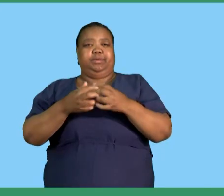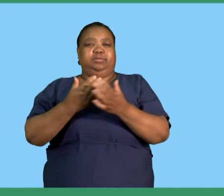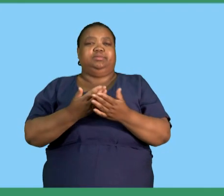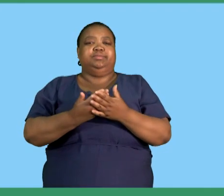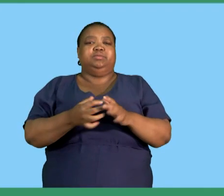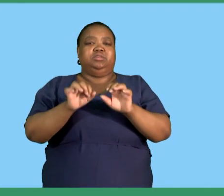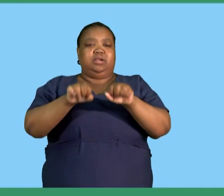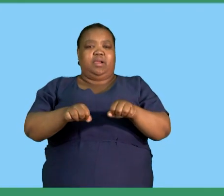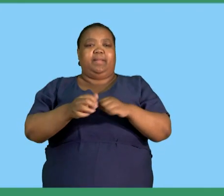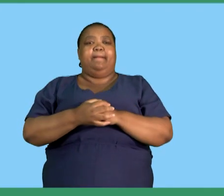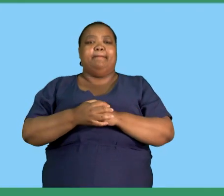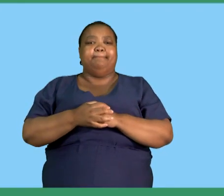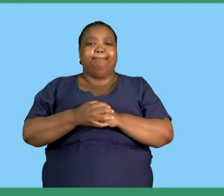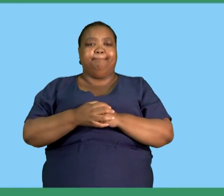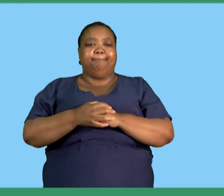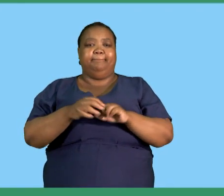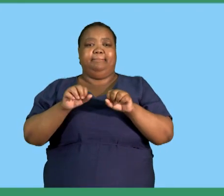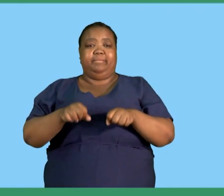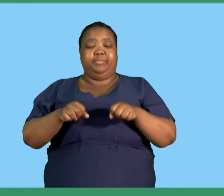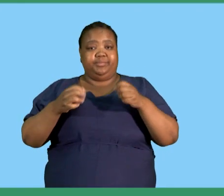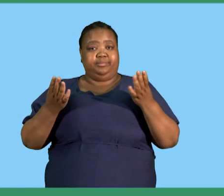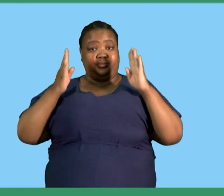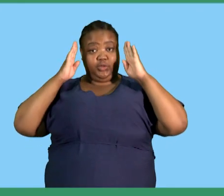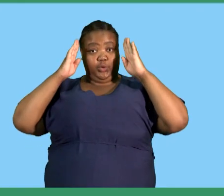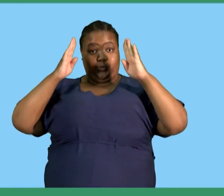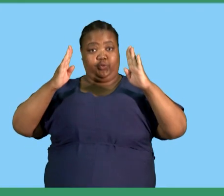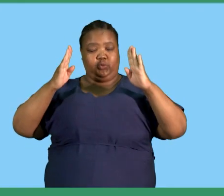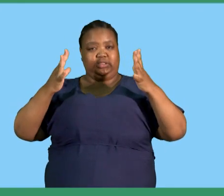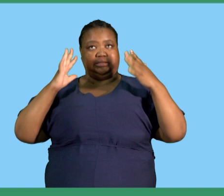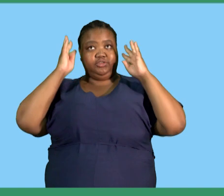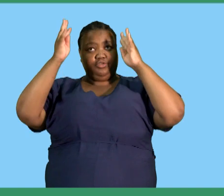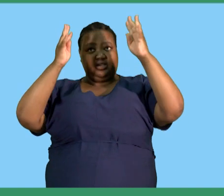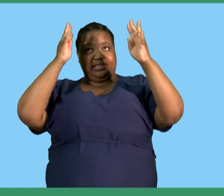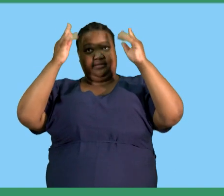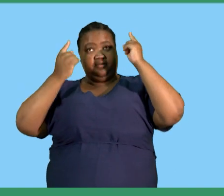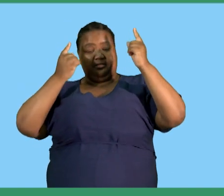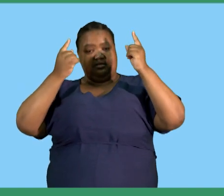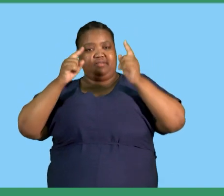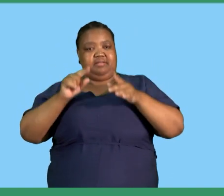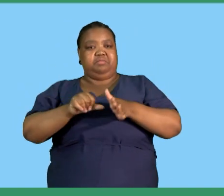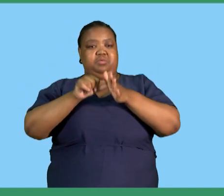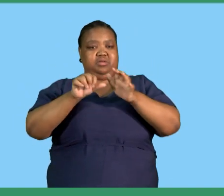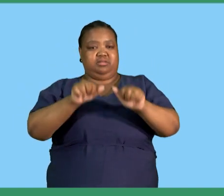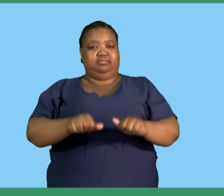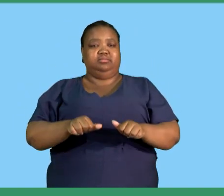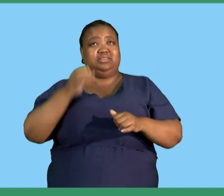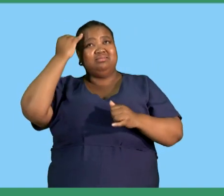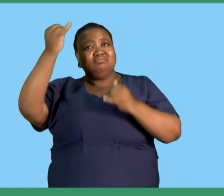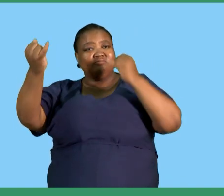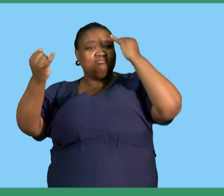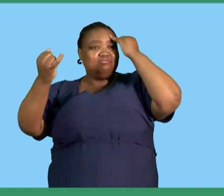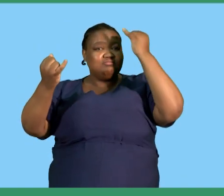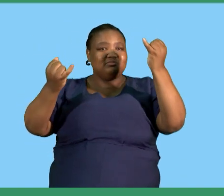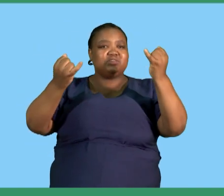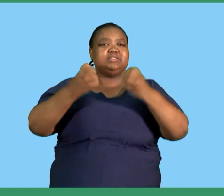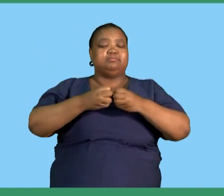on generating as many as possible through using creative thinking. Very important. Collect as many